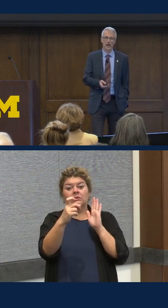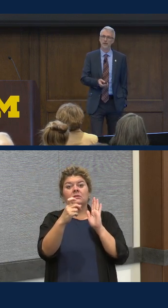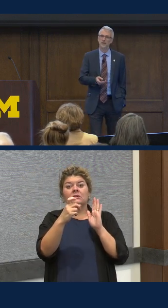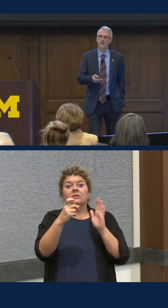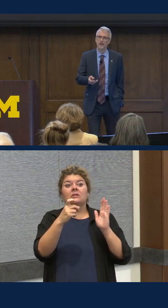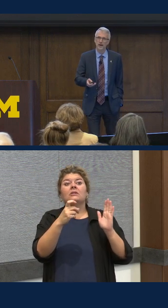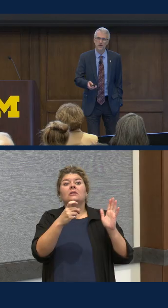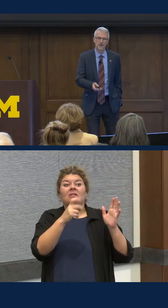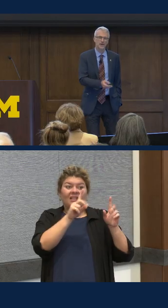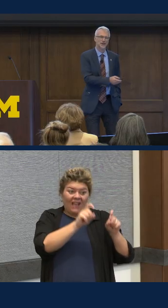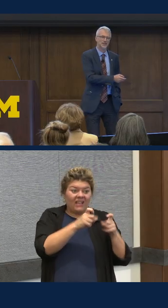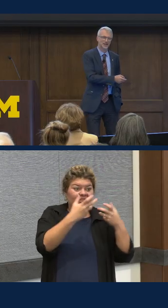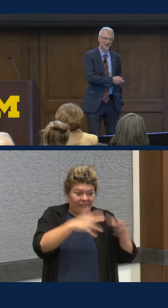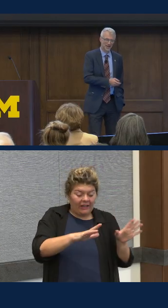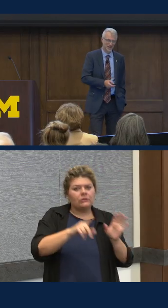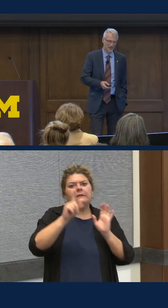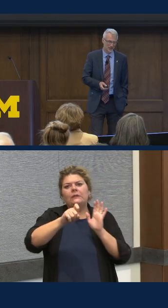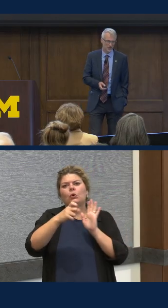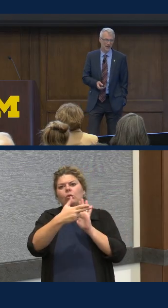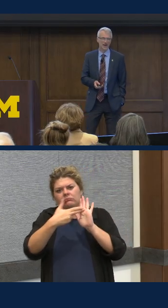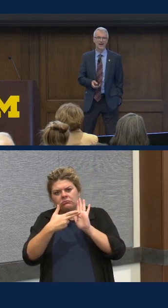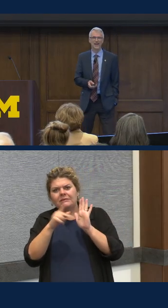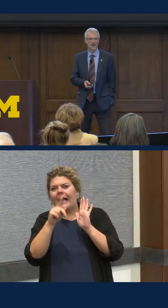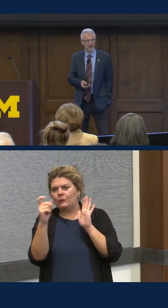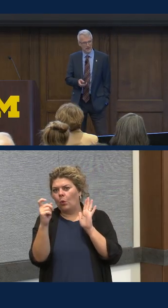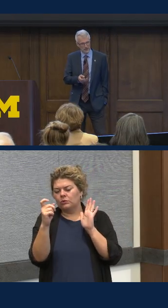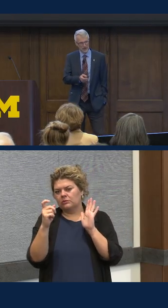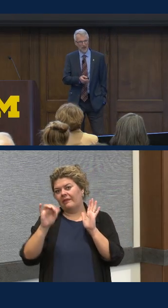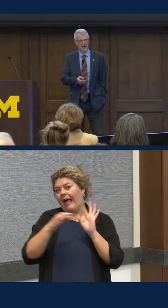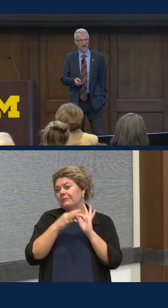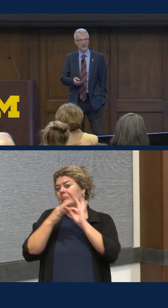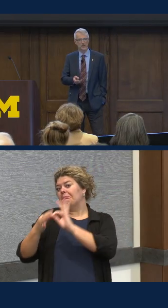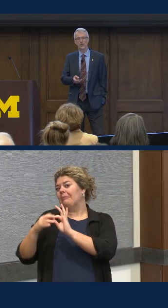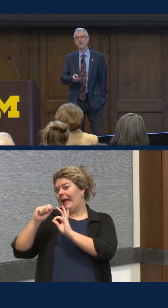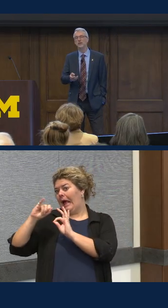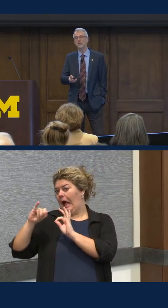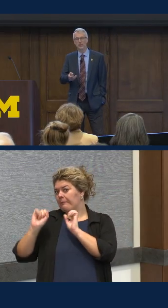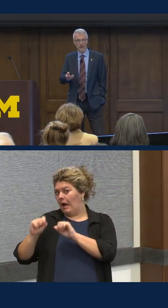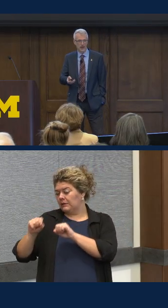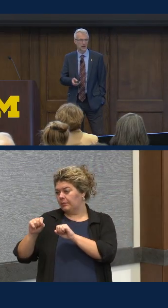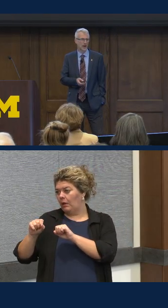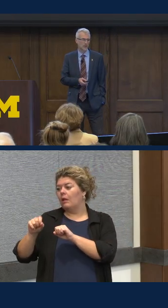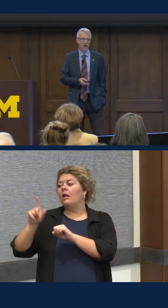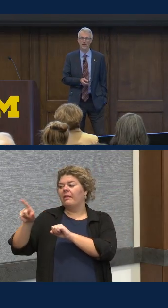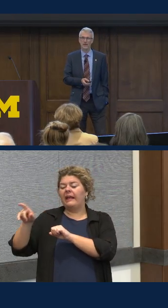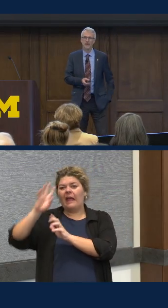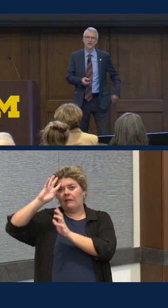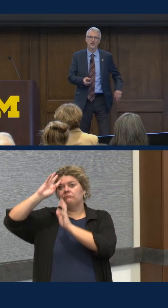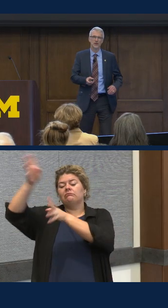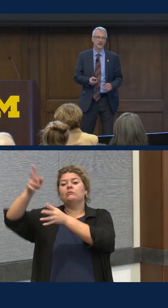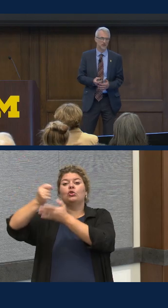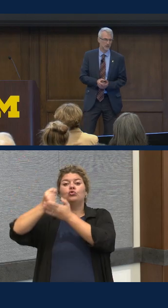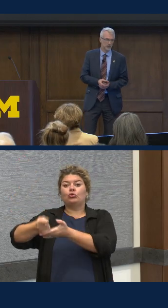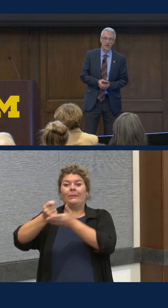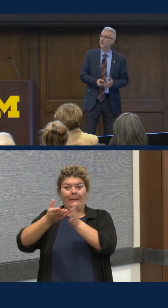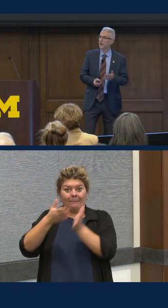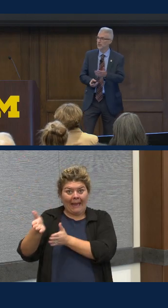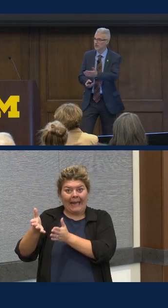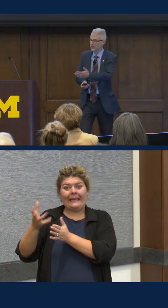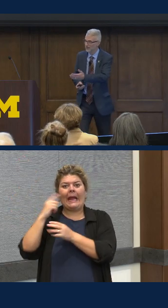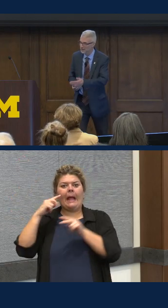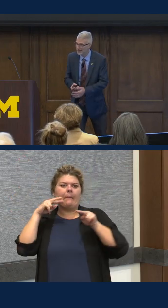treatment plan, and this is another adjacent area of AI, is using AI for treatment planning and monitoring. The treatment here could